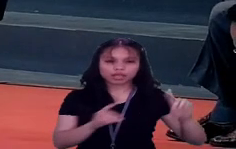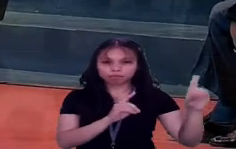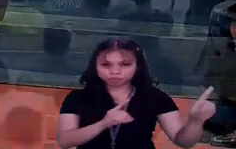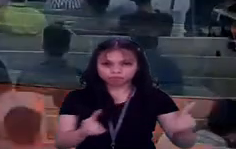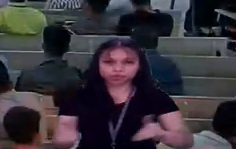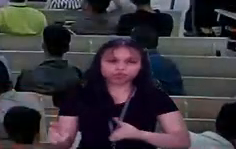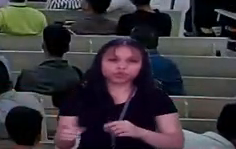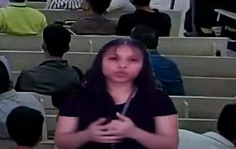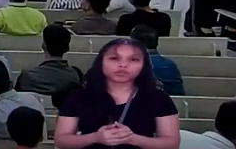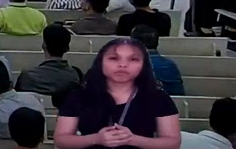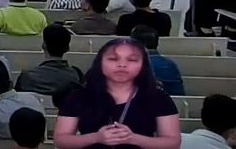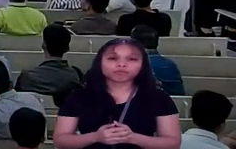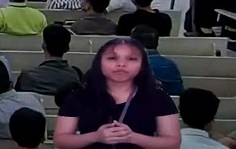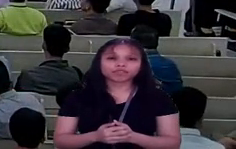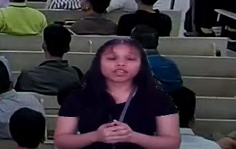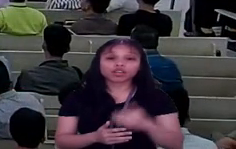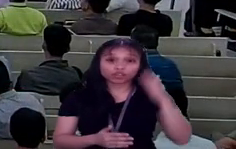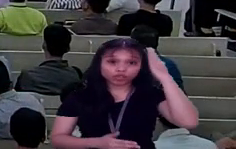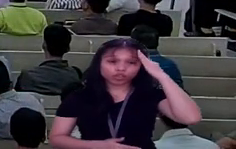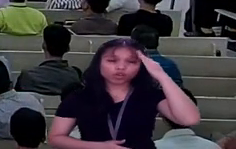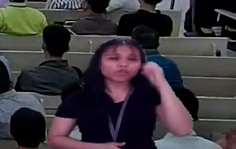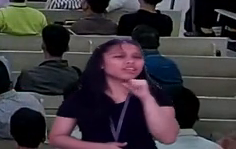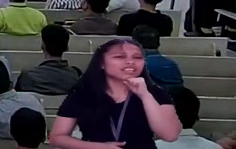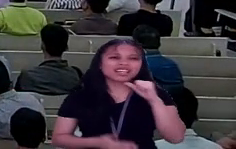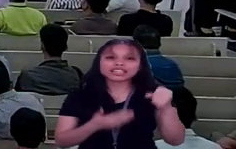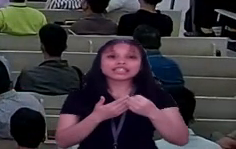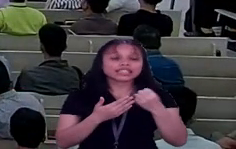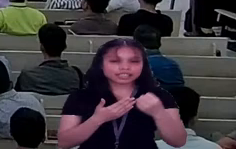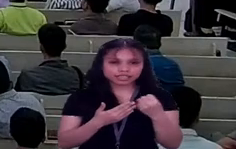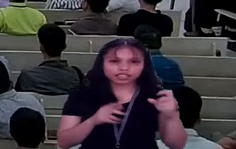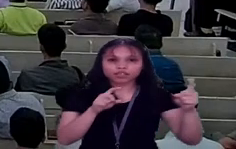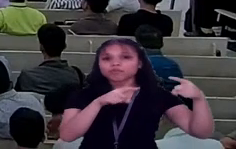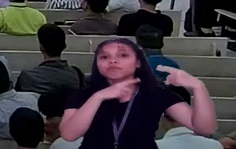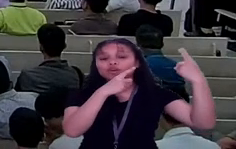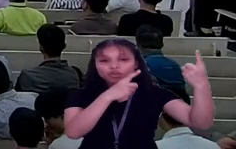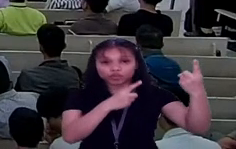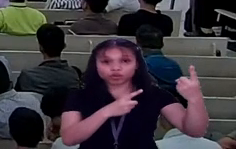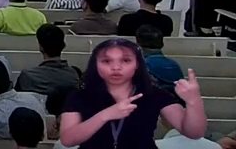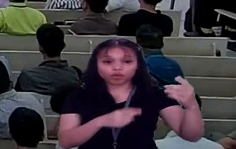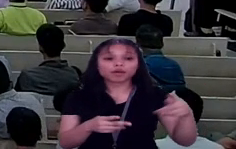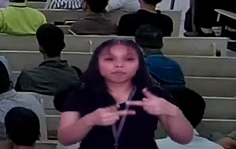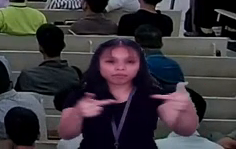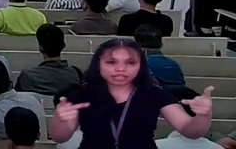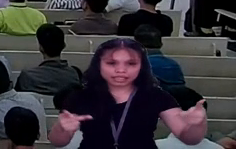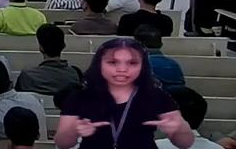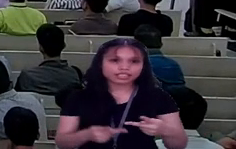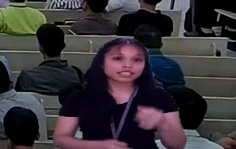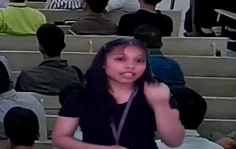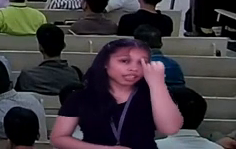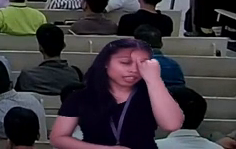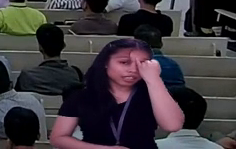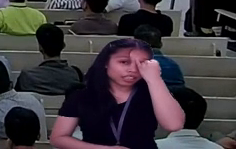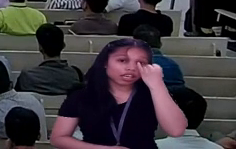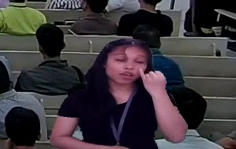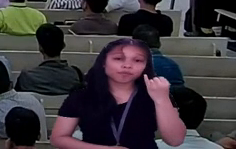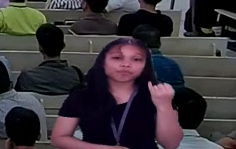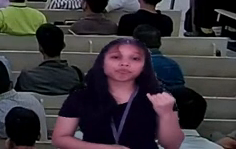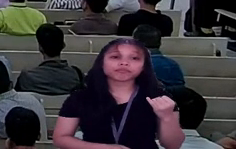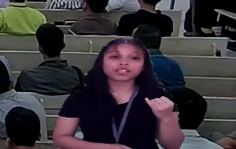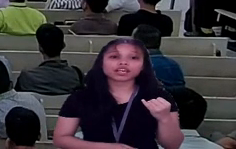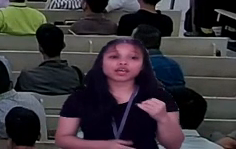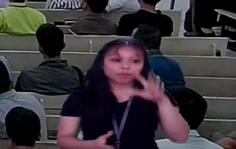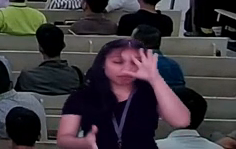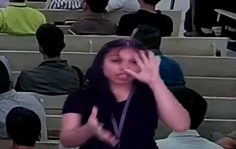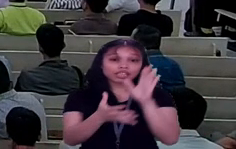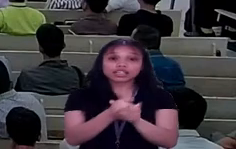We know na hindi madali po ang pagtungo sa lugar ng India. But I believe with all of my heart that